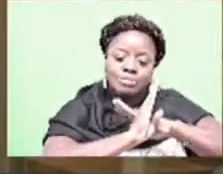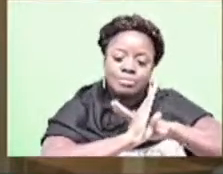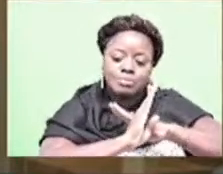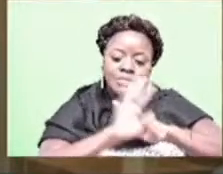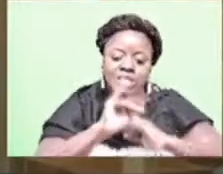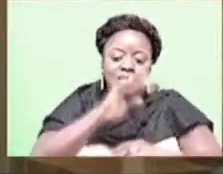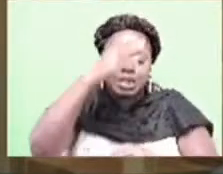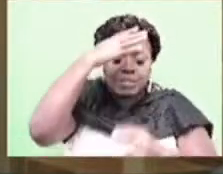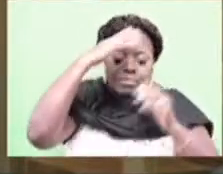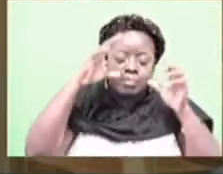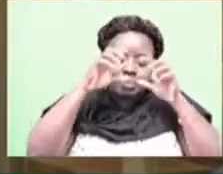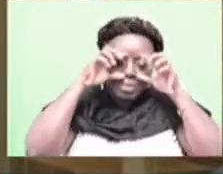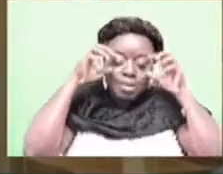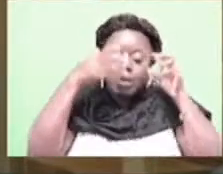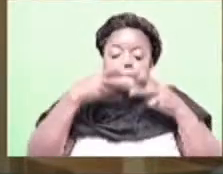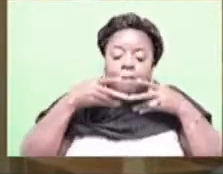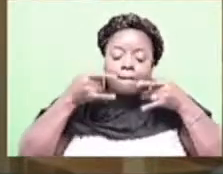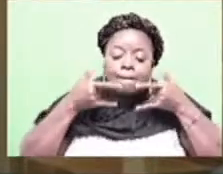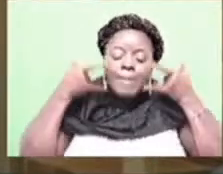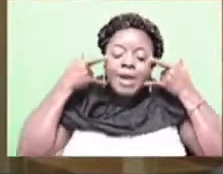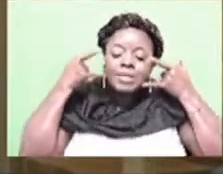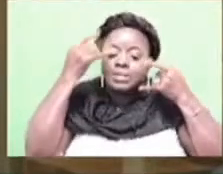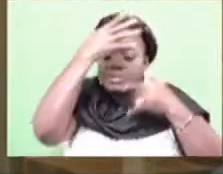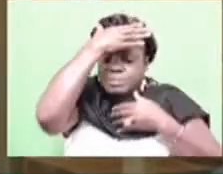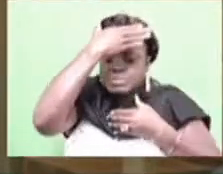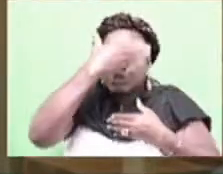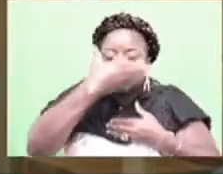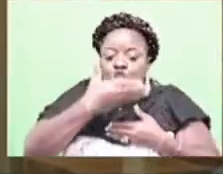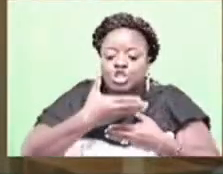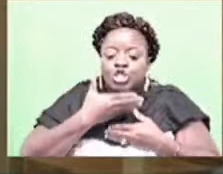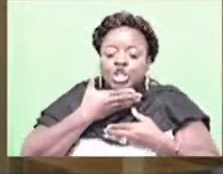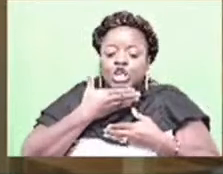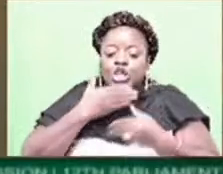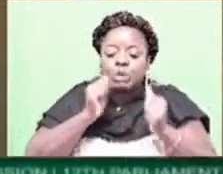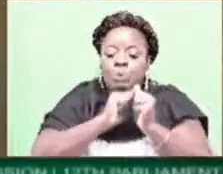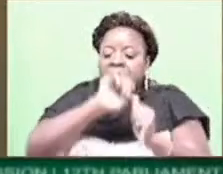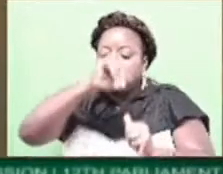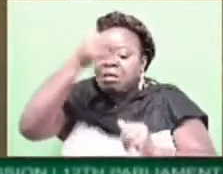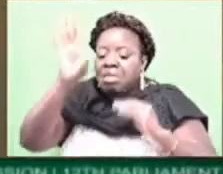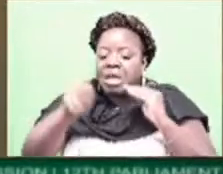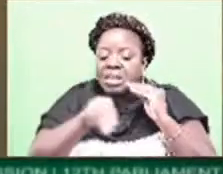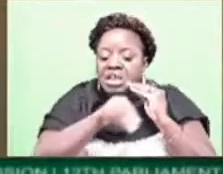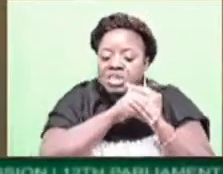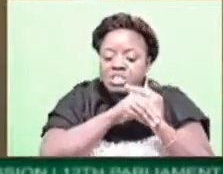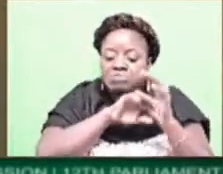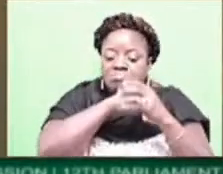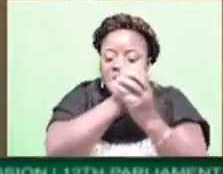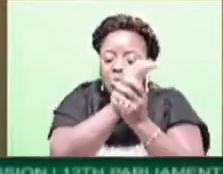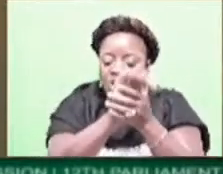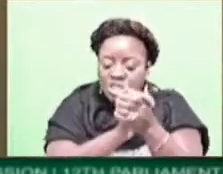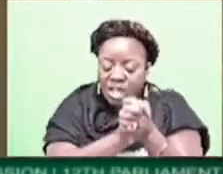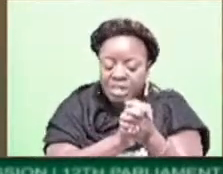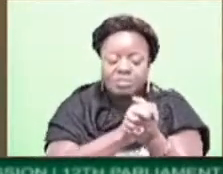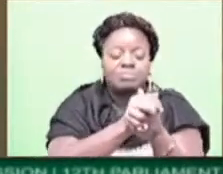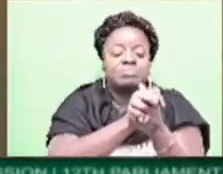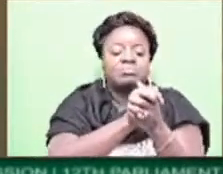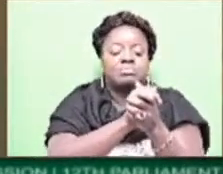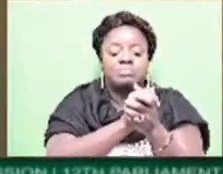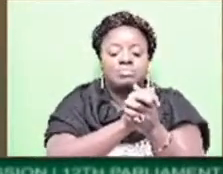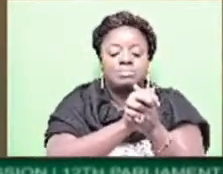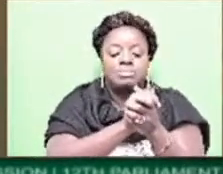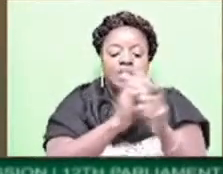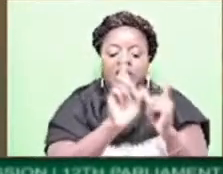shields, together with other public health measures, is the way to go. Is the way to go.